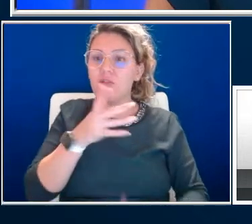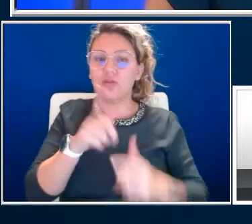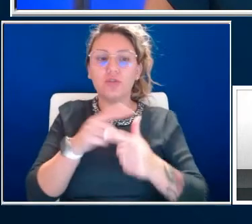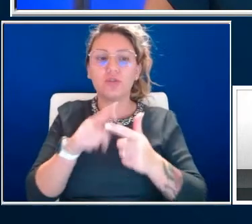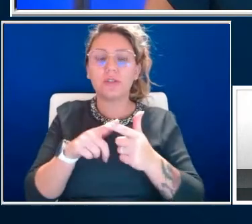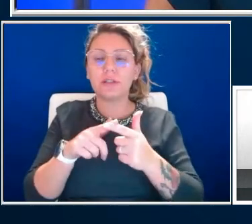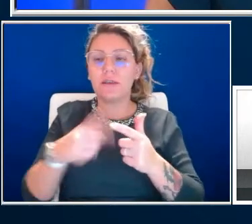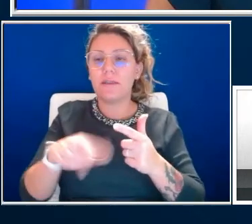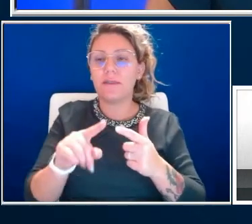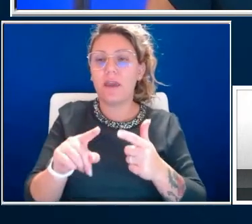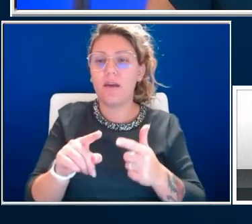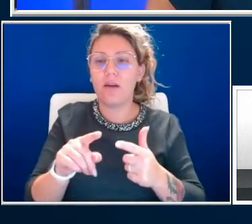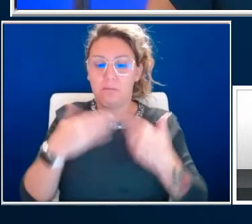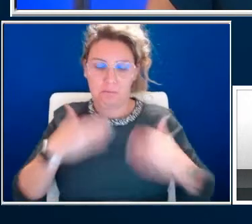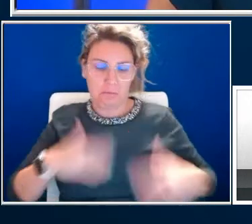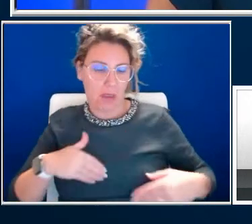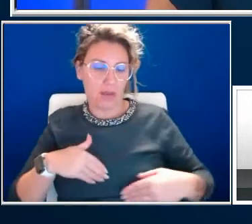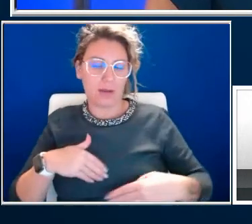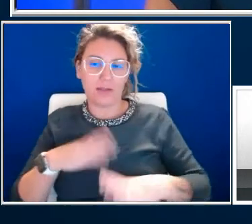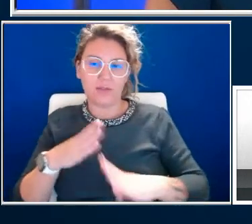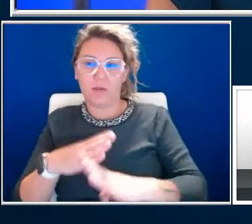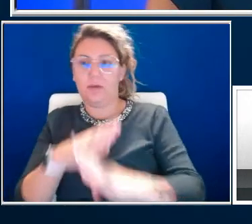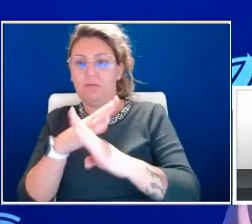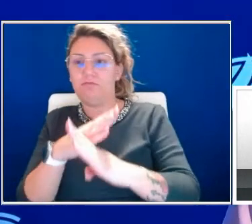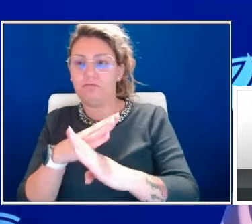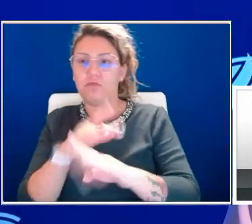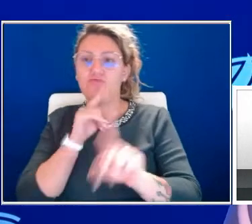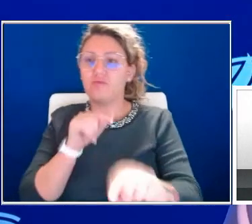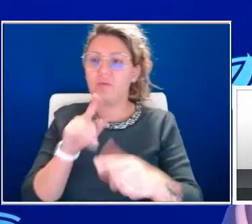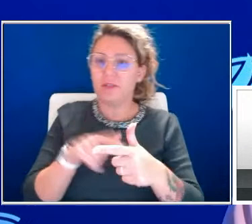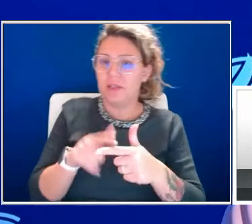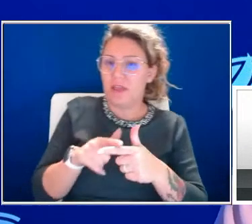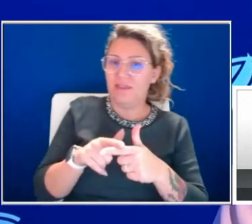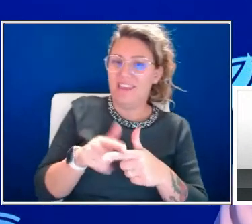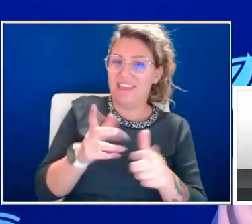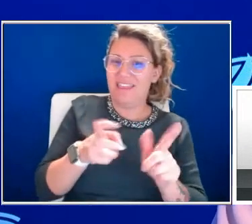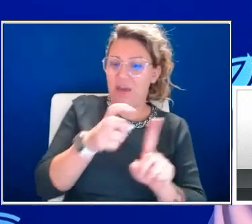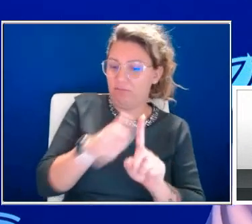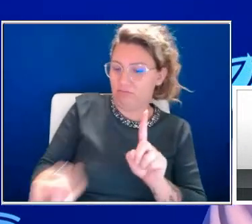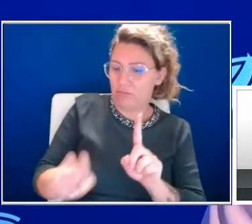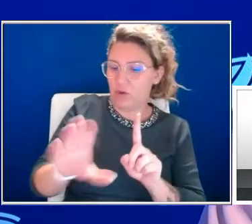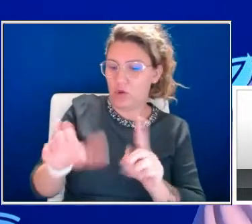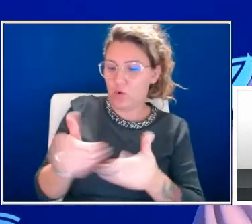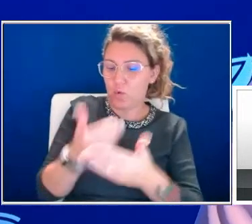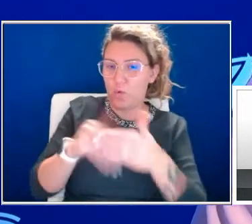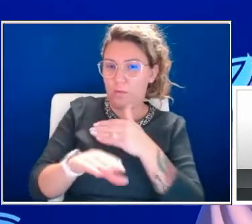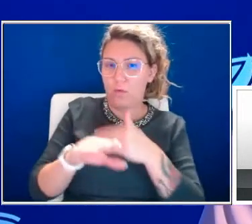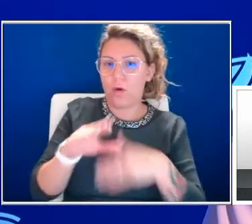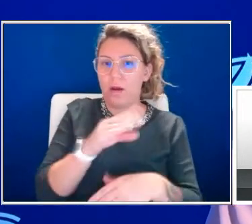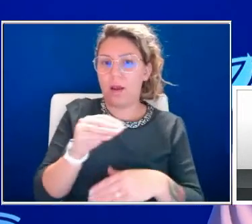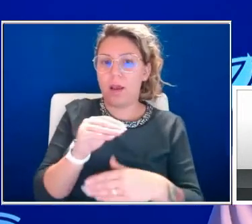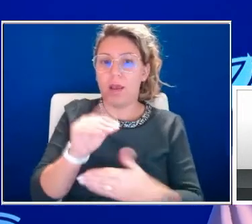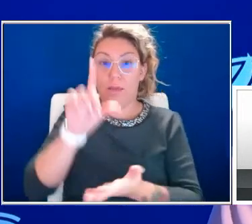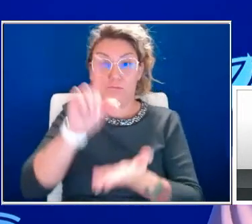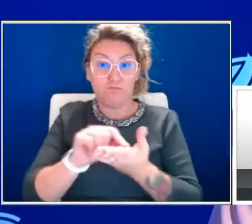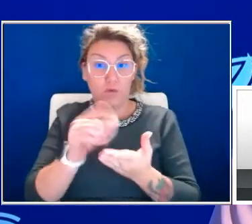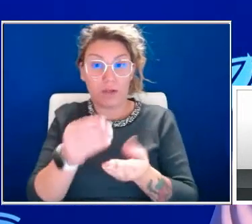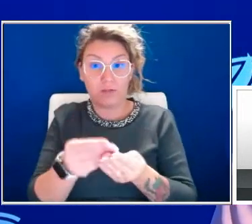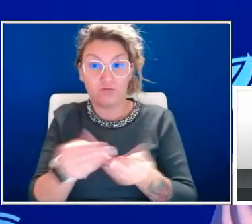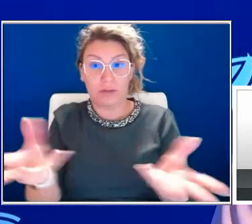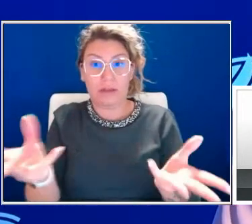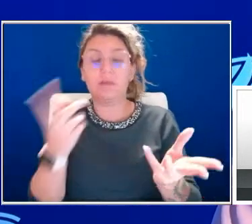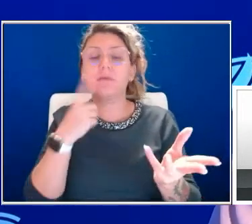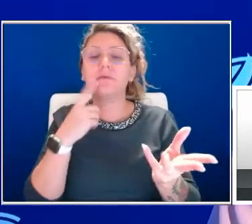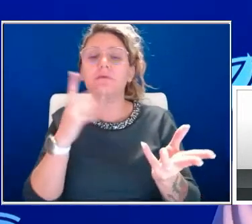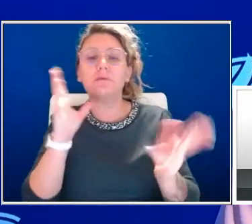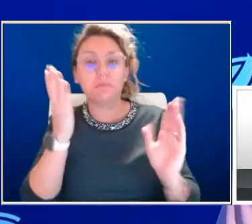immune response, and those antibodies were transferred to their newborn. And from the press releases, it seems like it's very